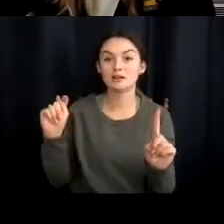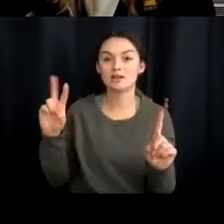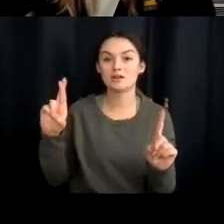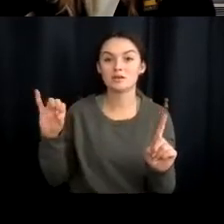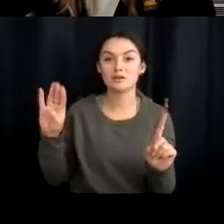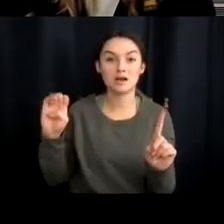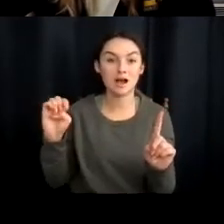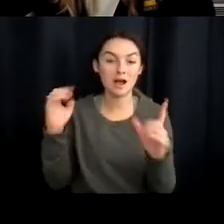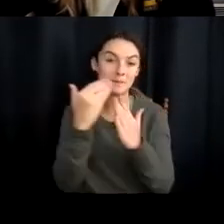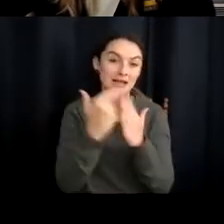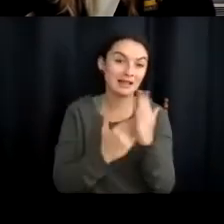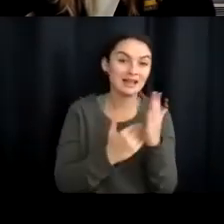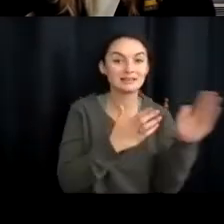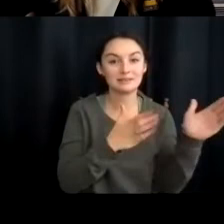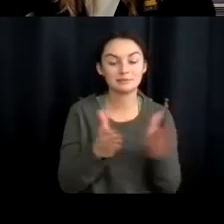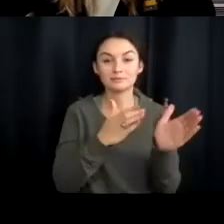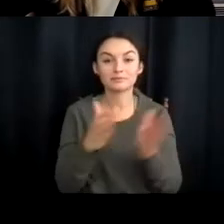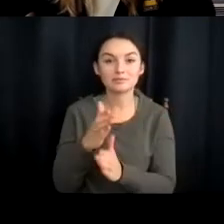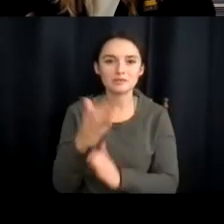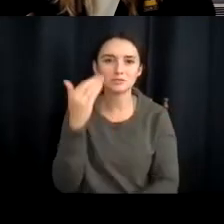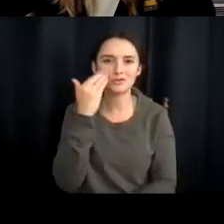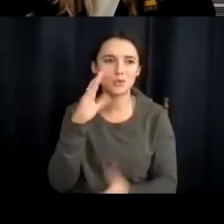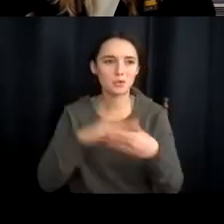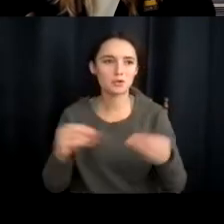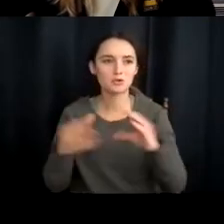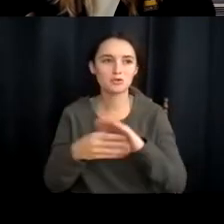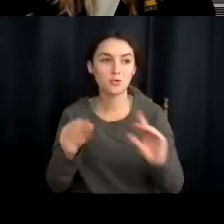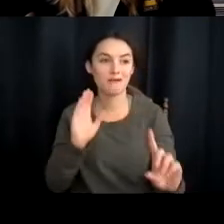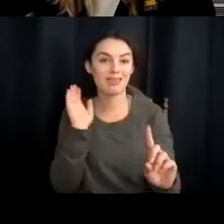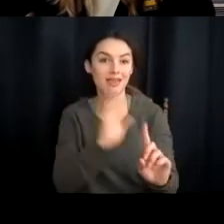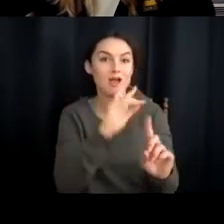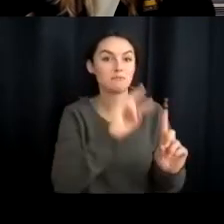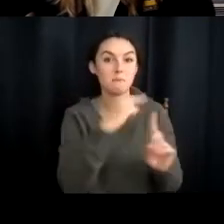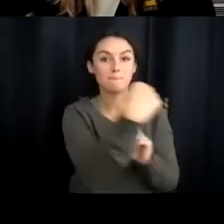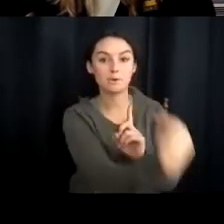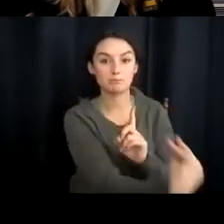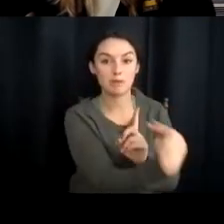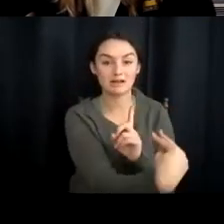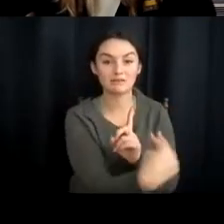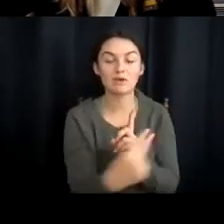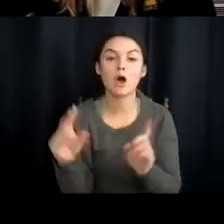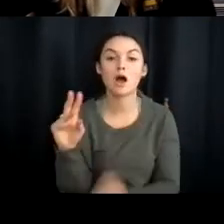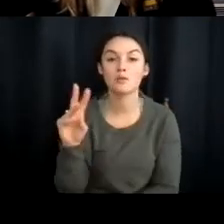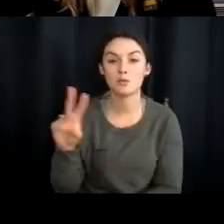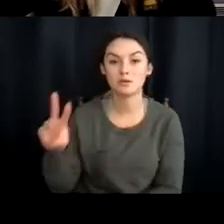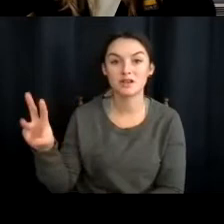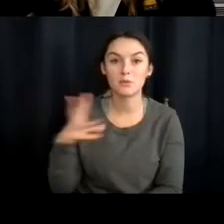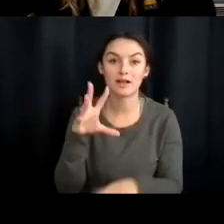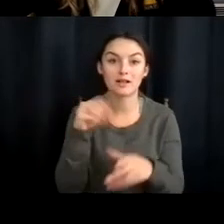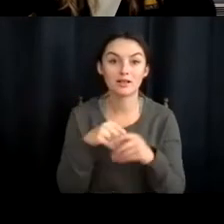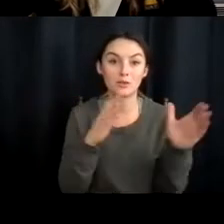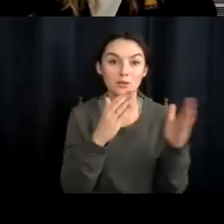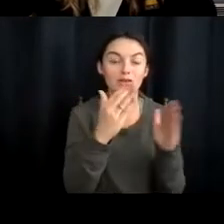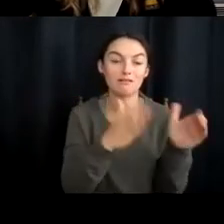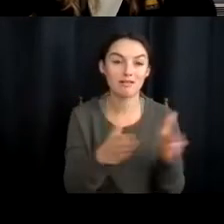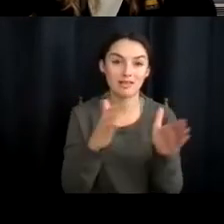to hear that story from their perspective. Absolutely. So on our website, we include lesson plans,